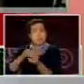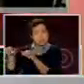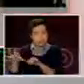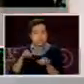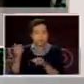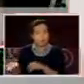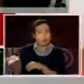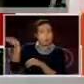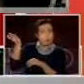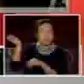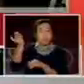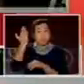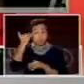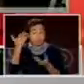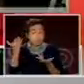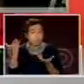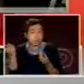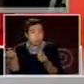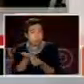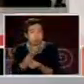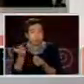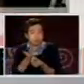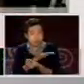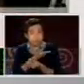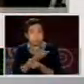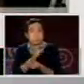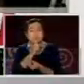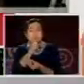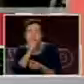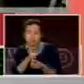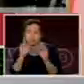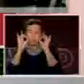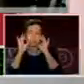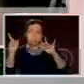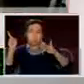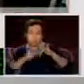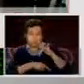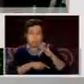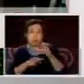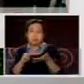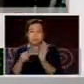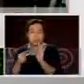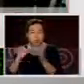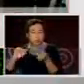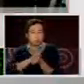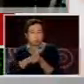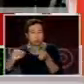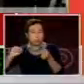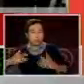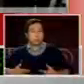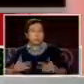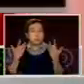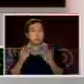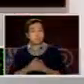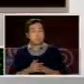high because removal by conviction on impeachment is a stunning penalty, the ruin of a life.